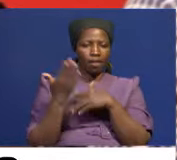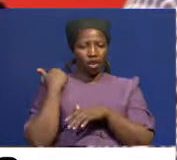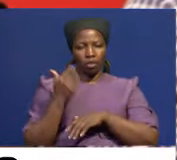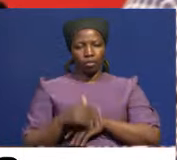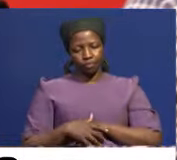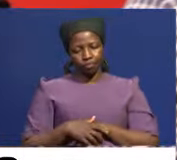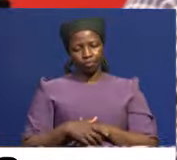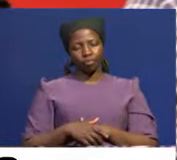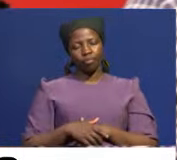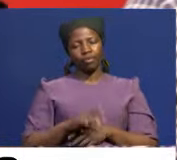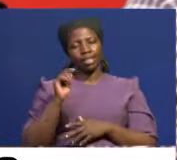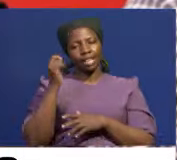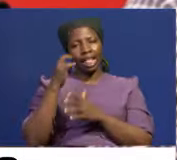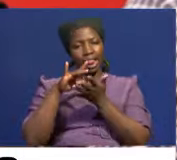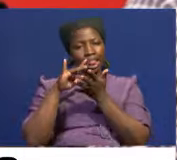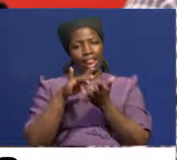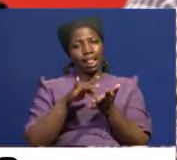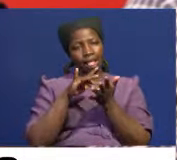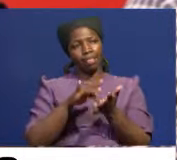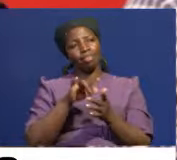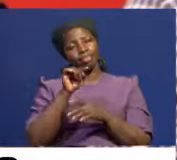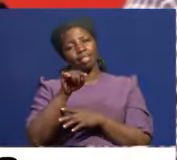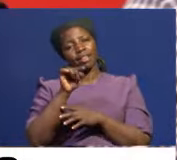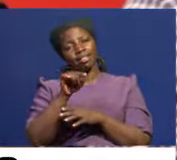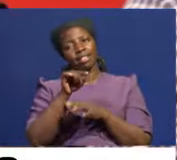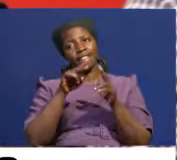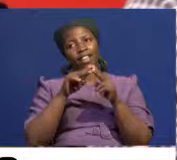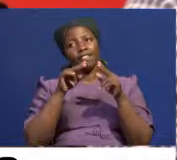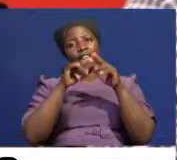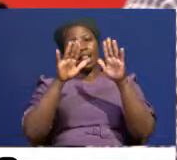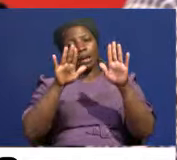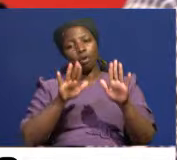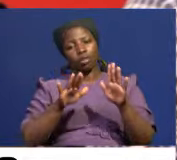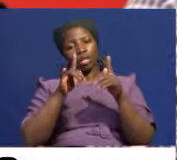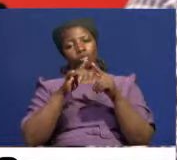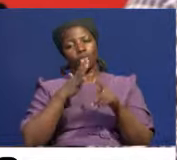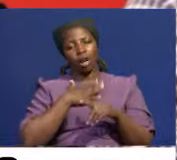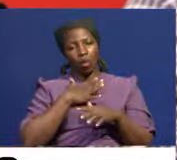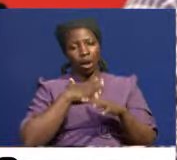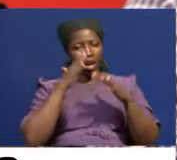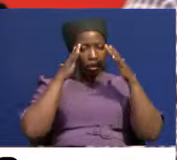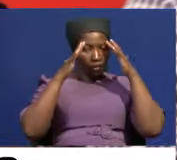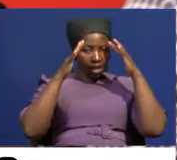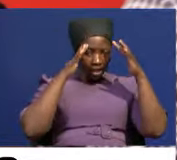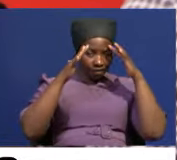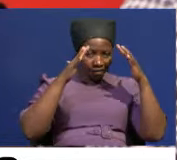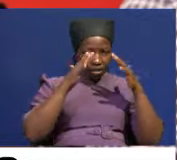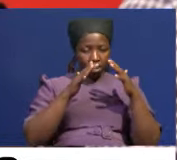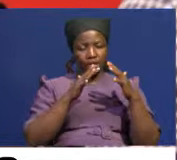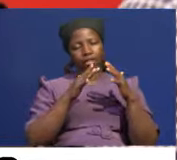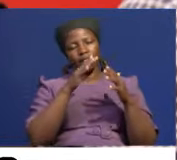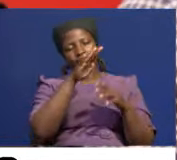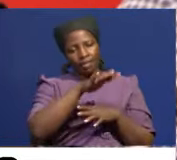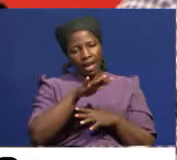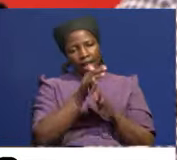is poised to offer significant benefits to our creatives, notably in skill